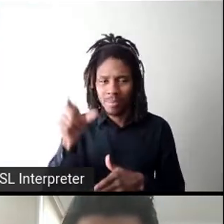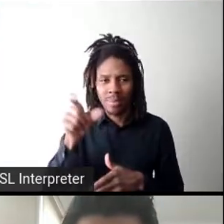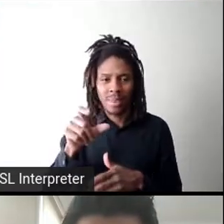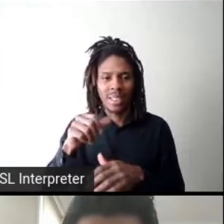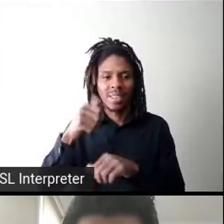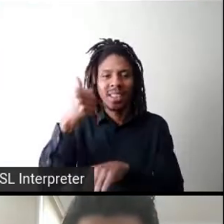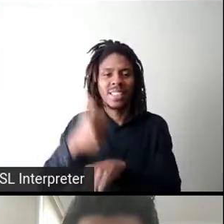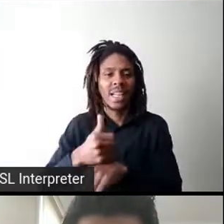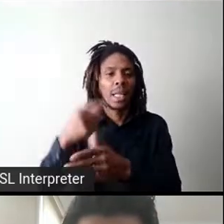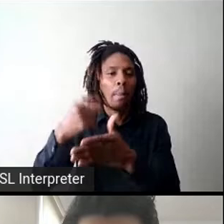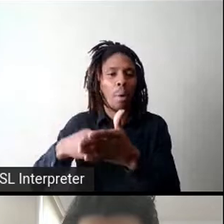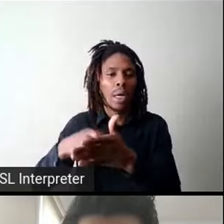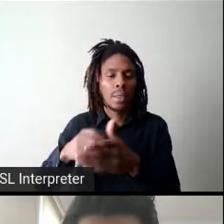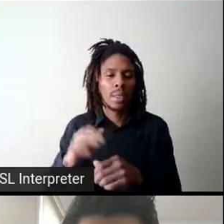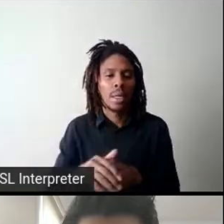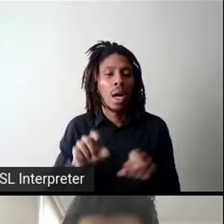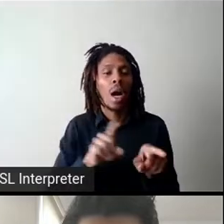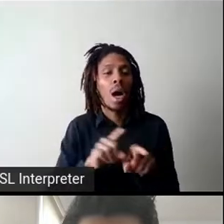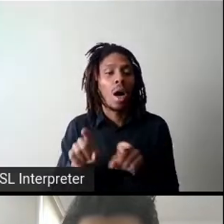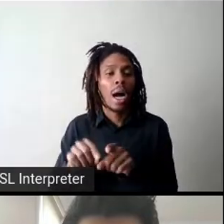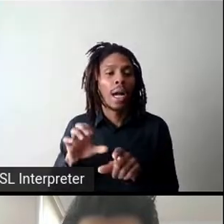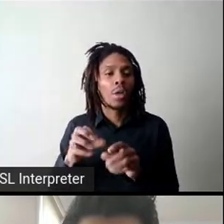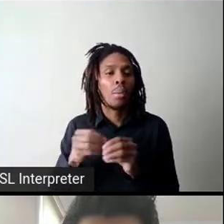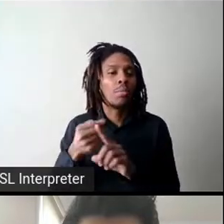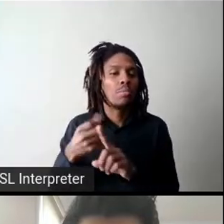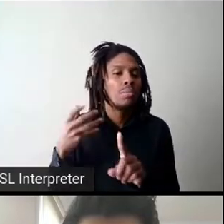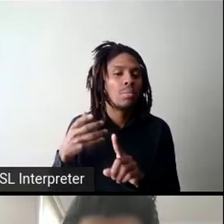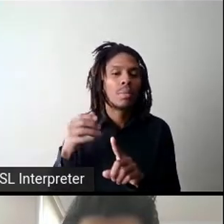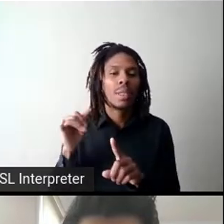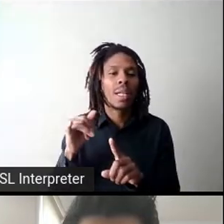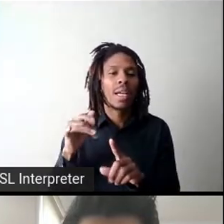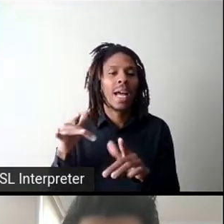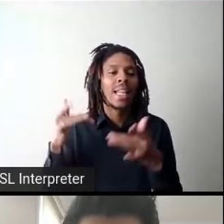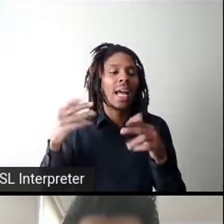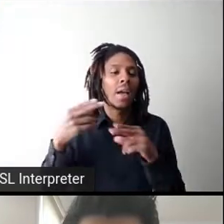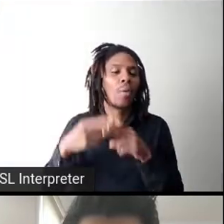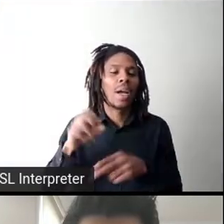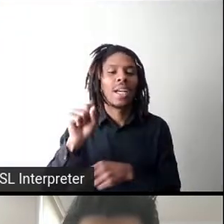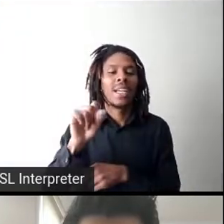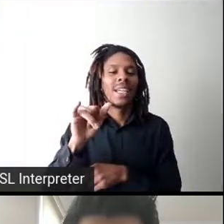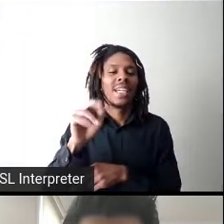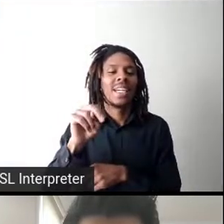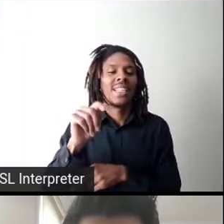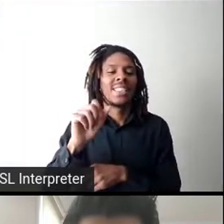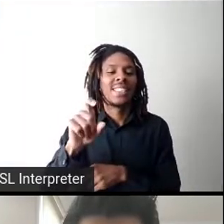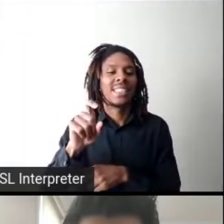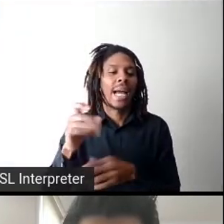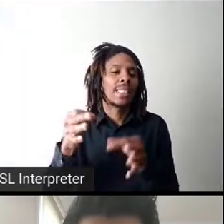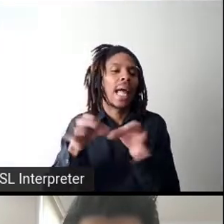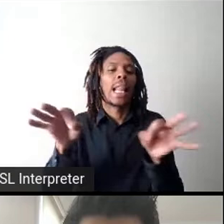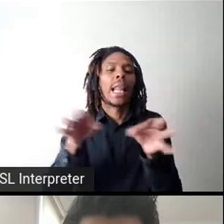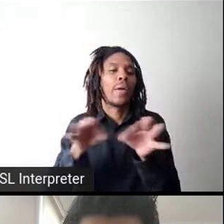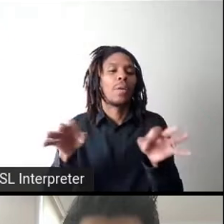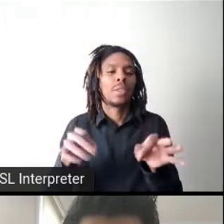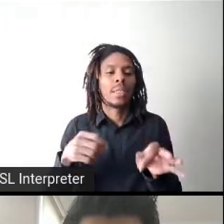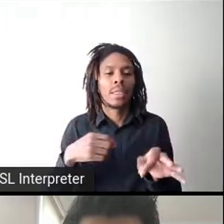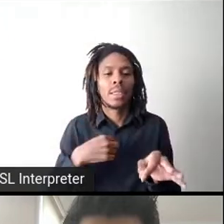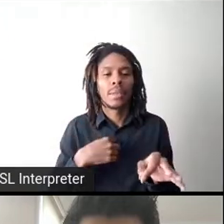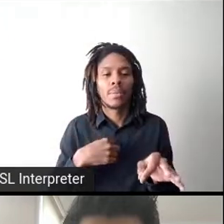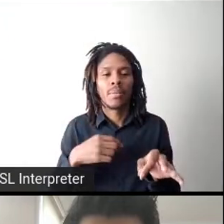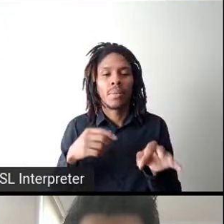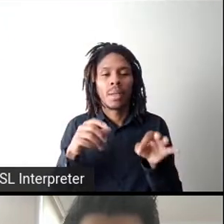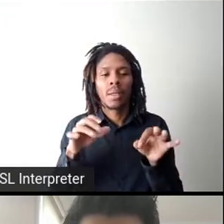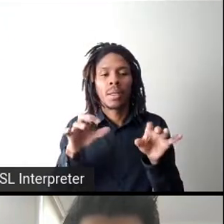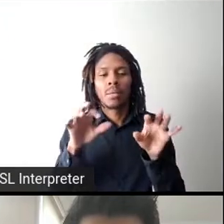value, and then I can also do a little bit more like lightweight syntax expression language, if that makes sense. So I can concatenate